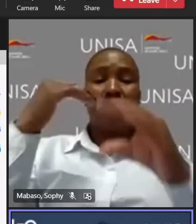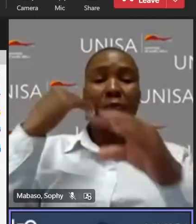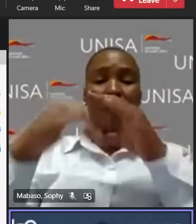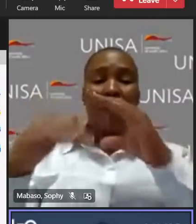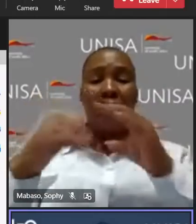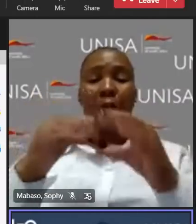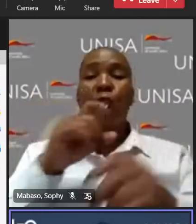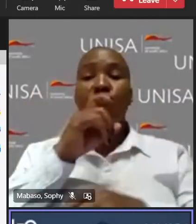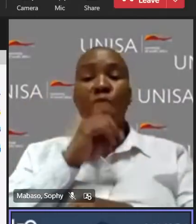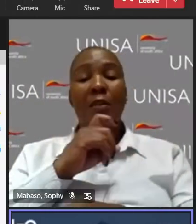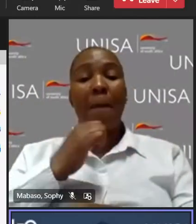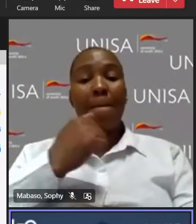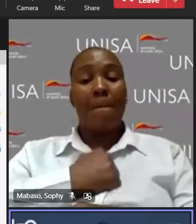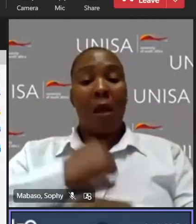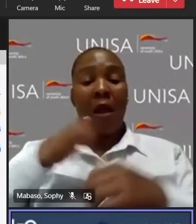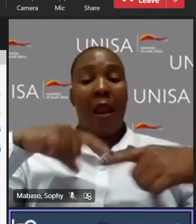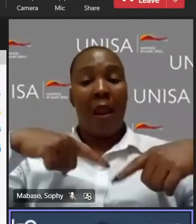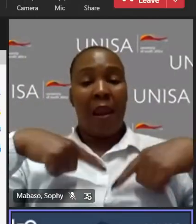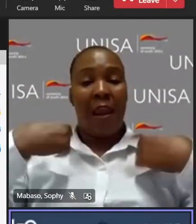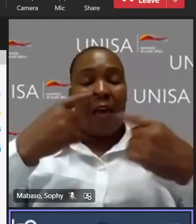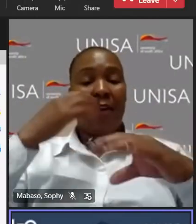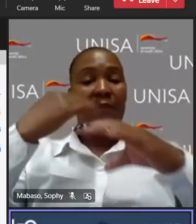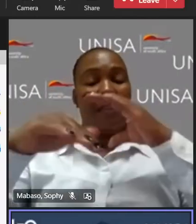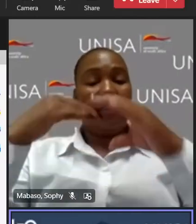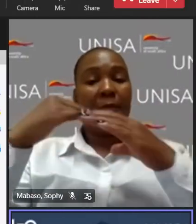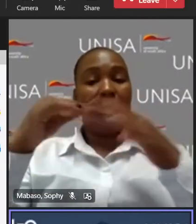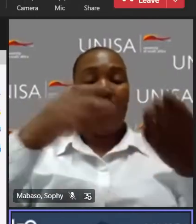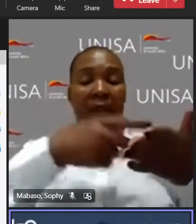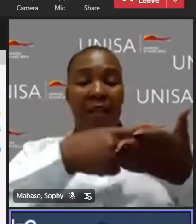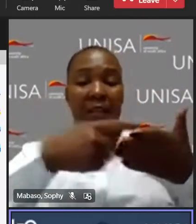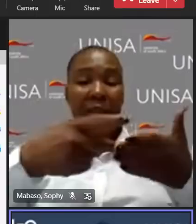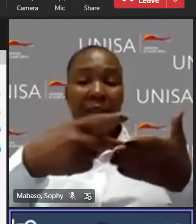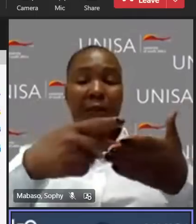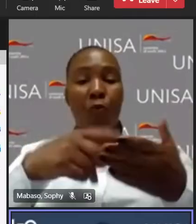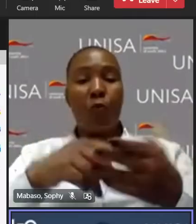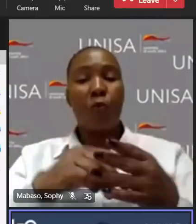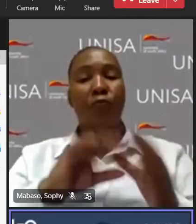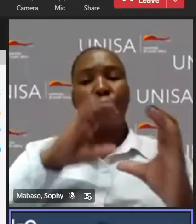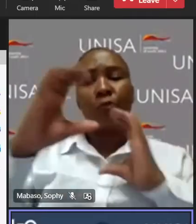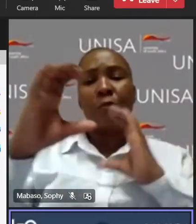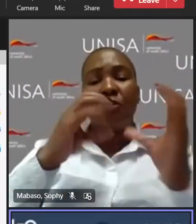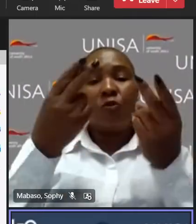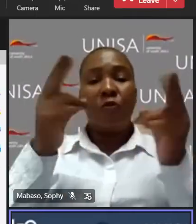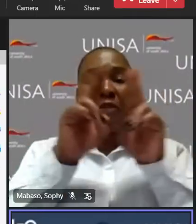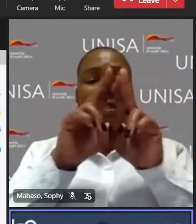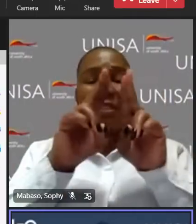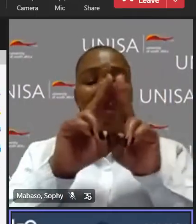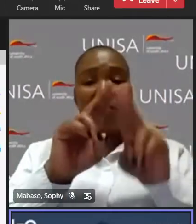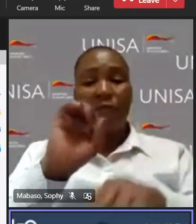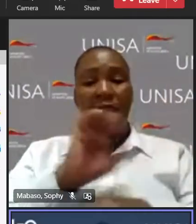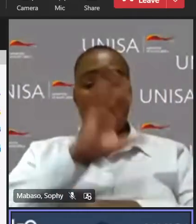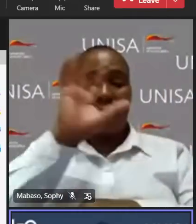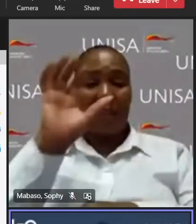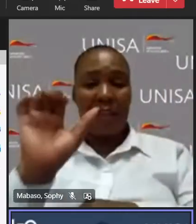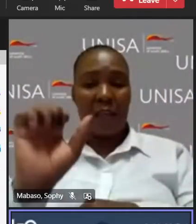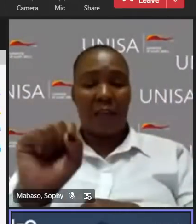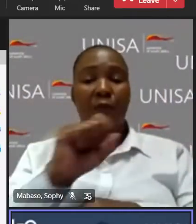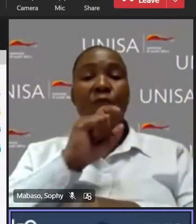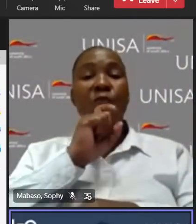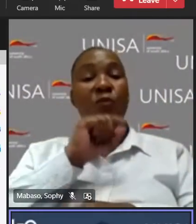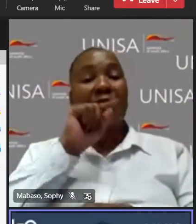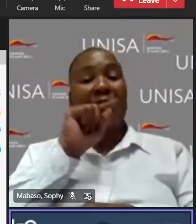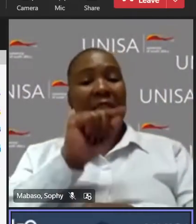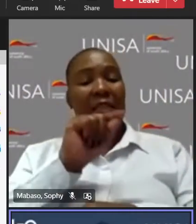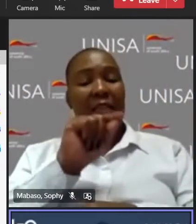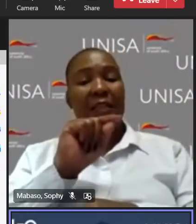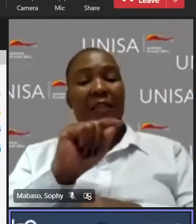MyLife email address. So when emailing the university, do it from your MyLife and ensure